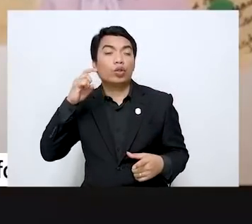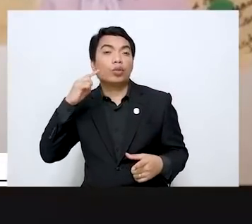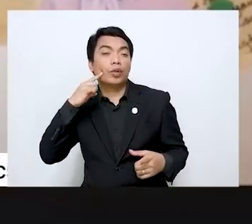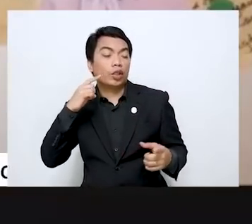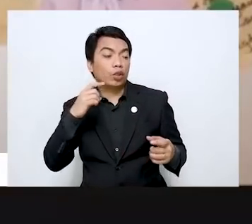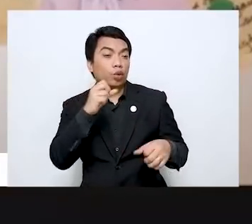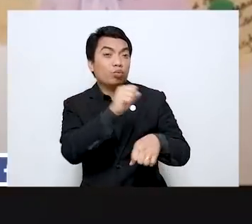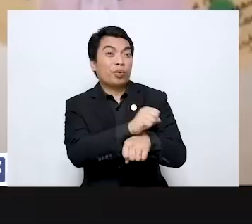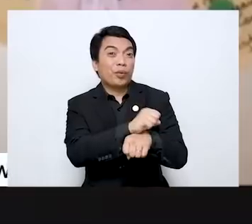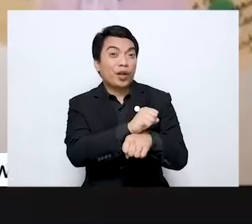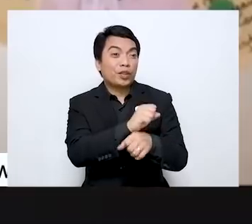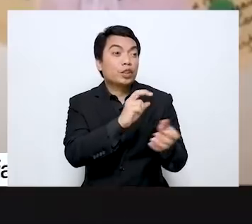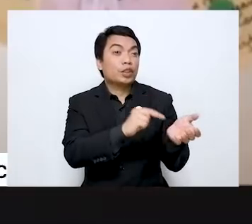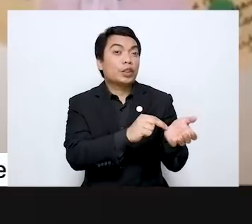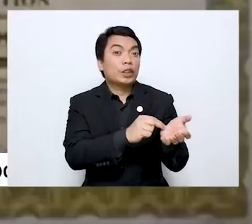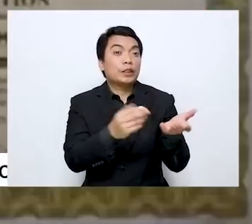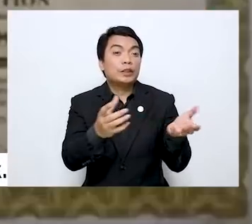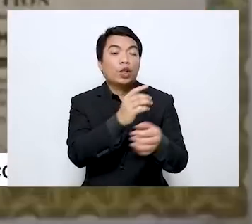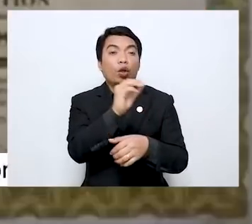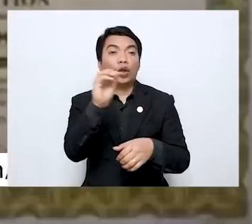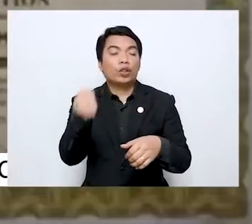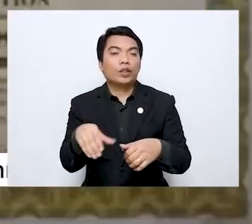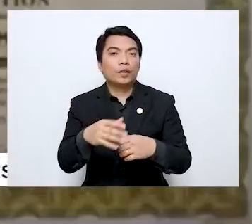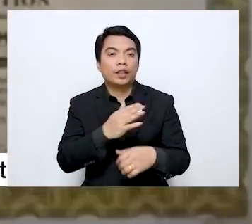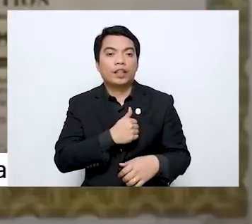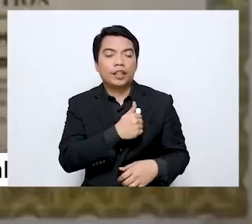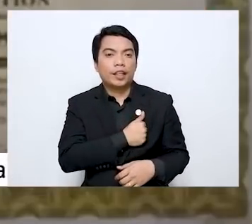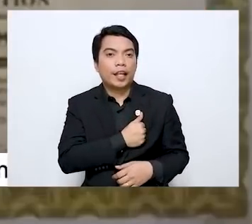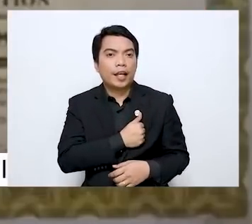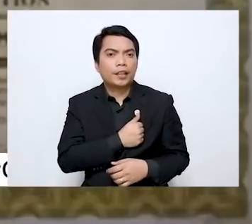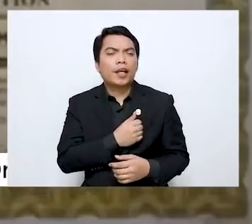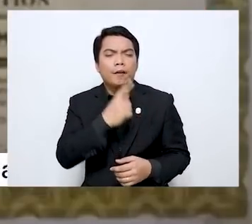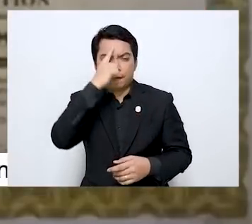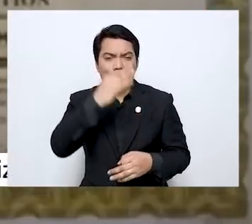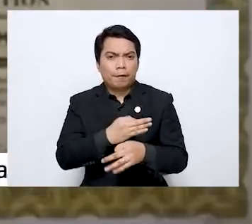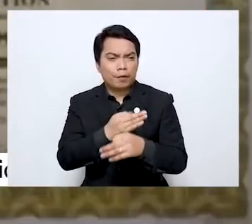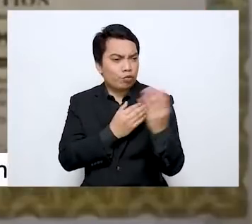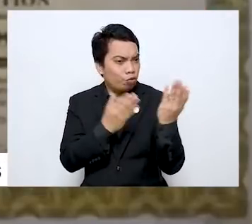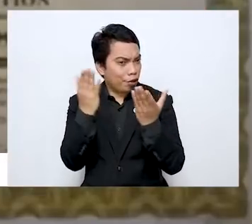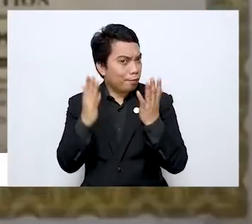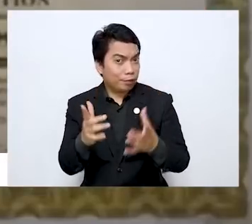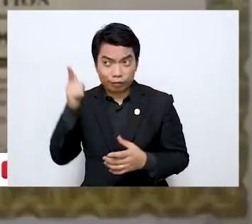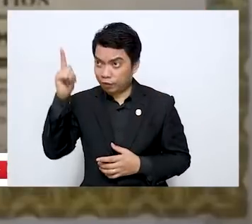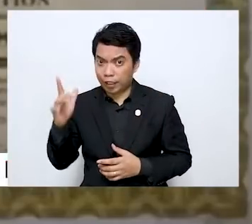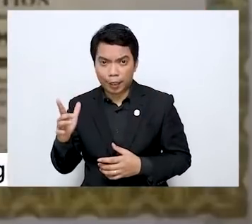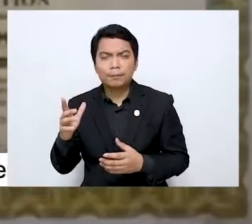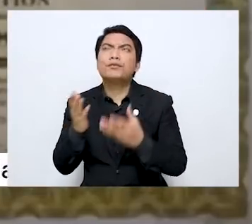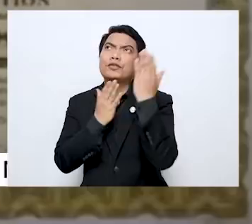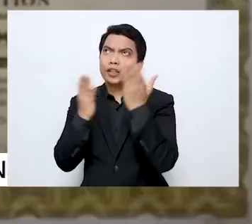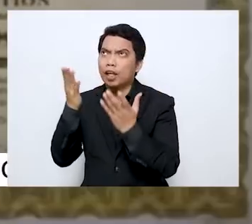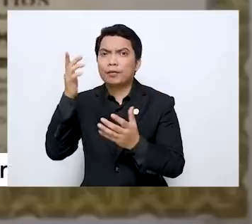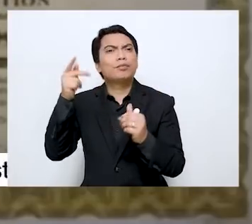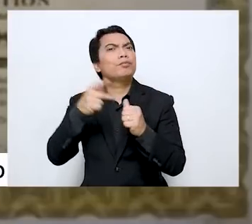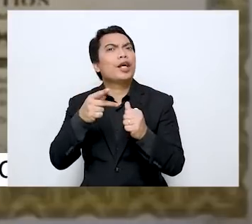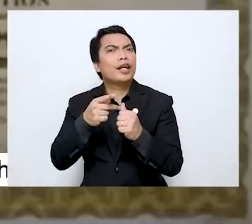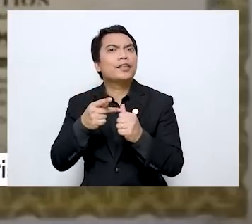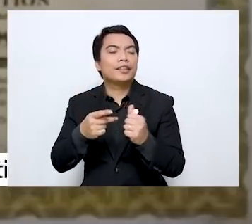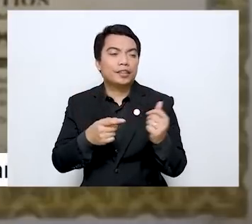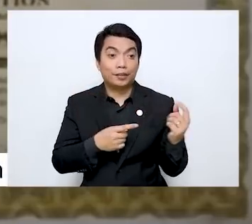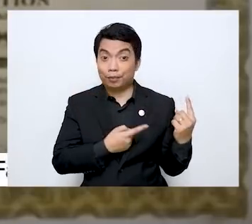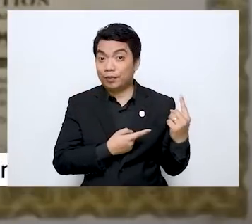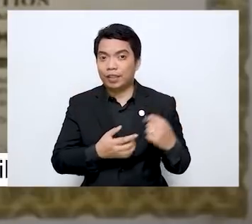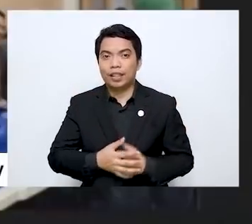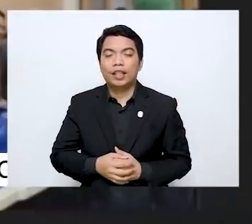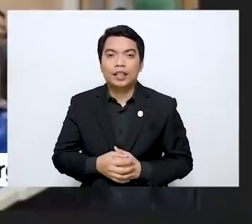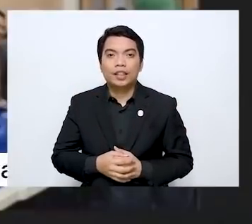a registered nurse in Ottawa, Canada. As a faithful servant of God, serving Him was always her top priority. And